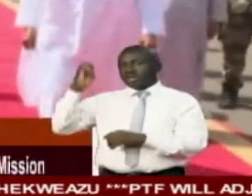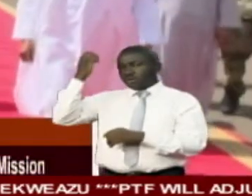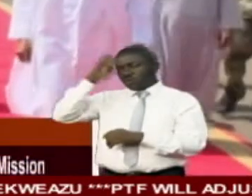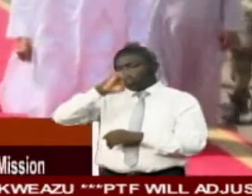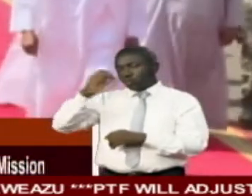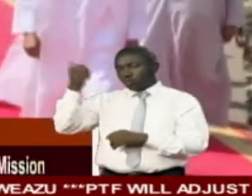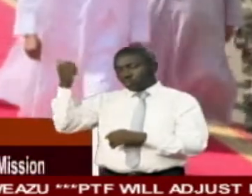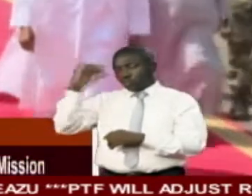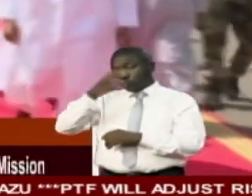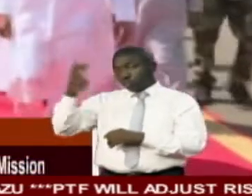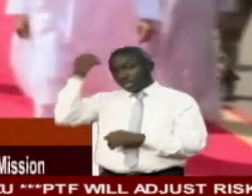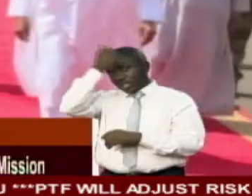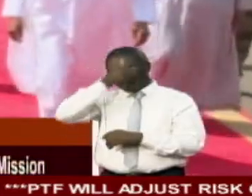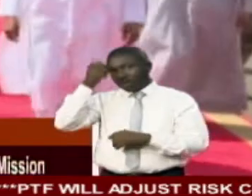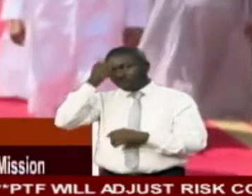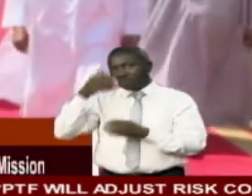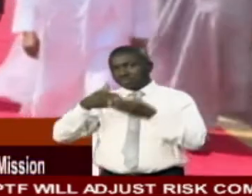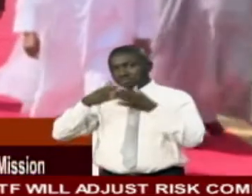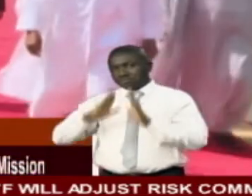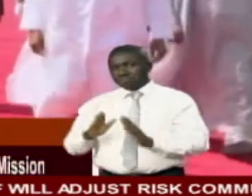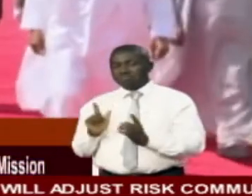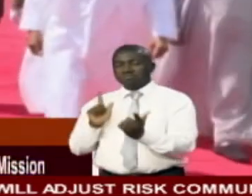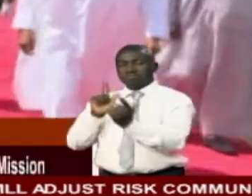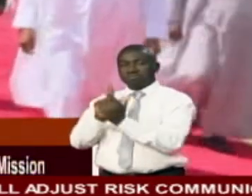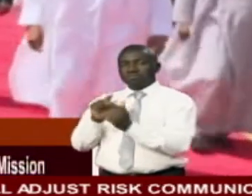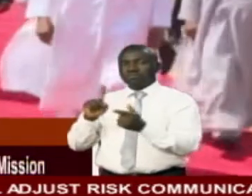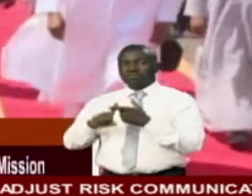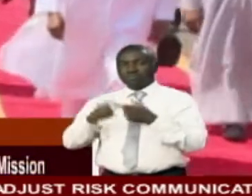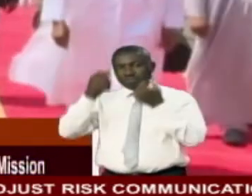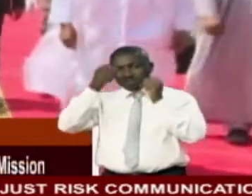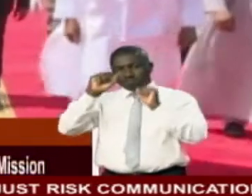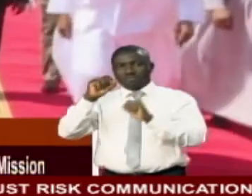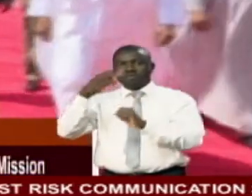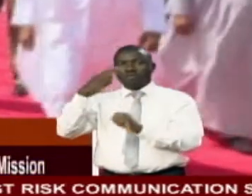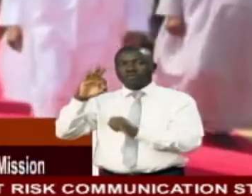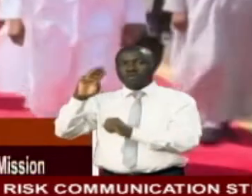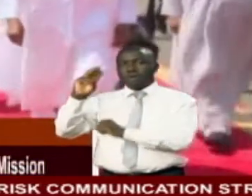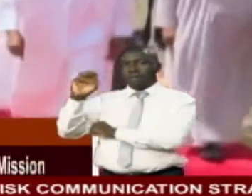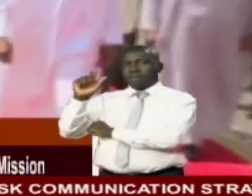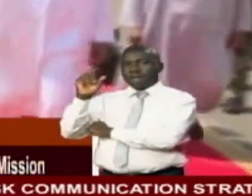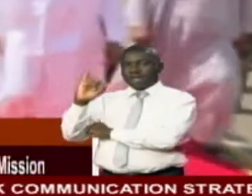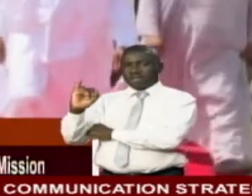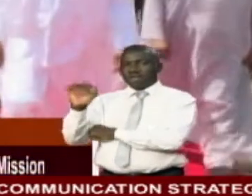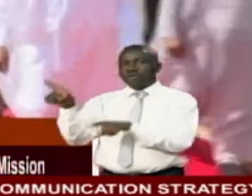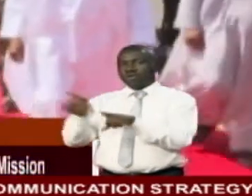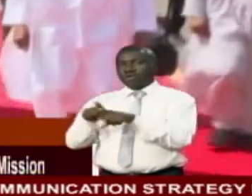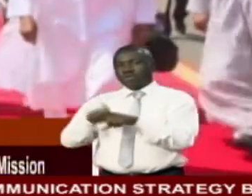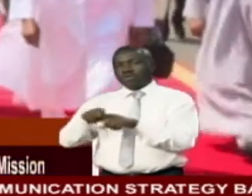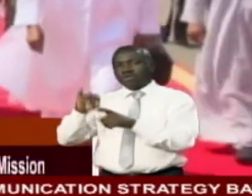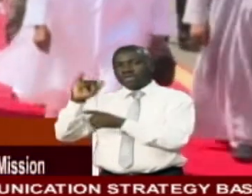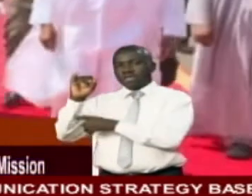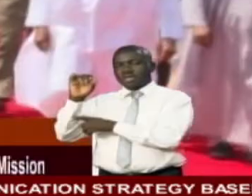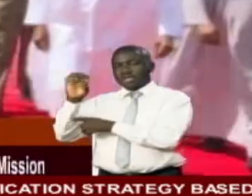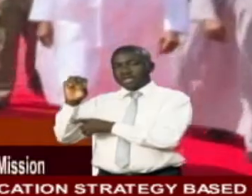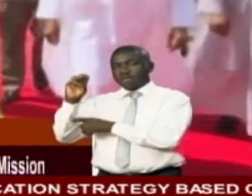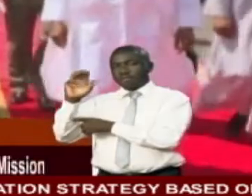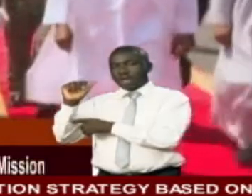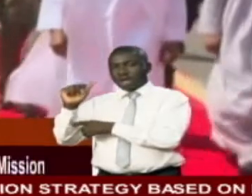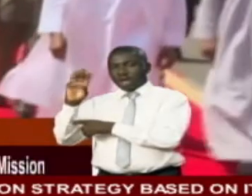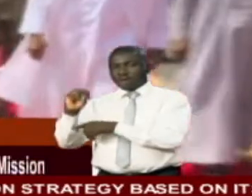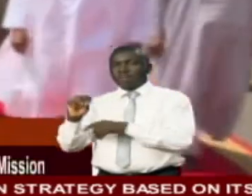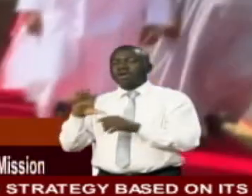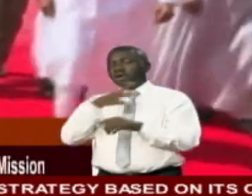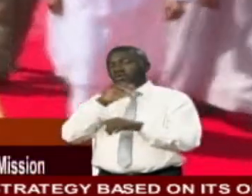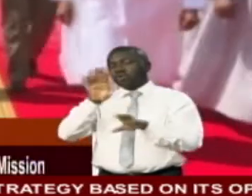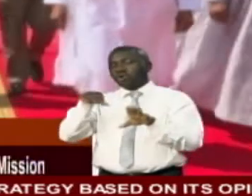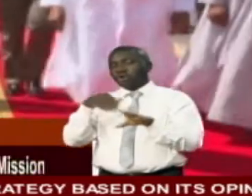meet separately with the Malian leader, President Ibrahim Keita, as well as Imam Mahmoud Dicko and the